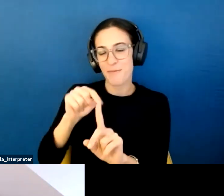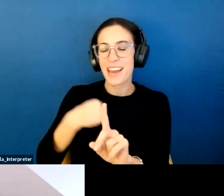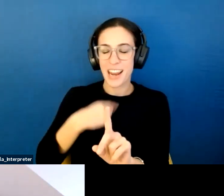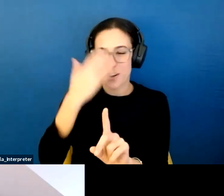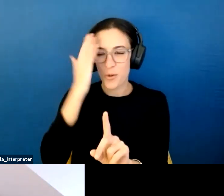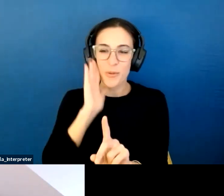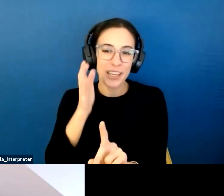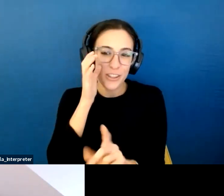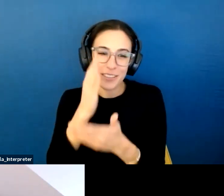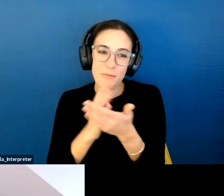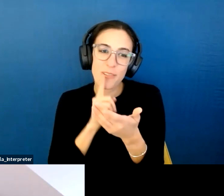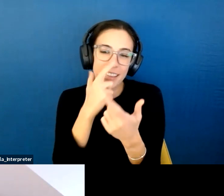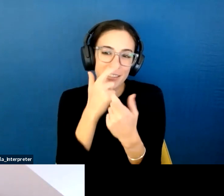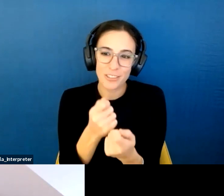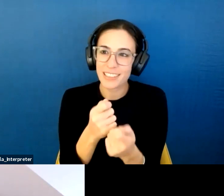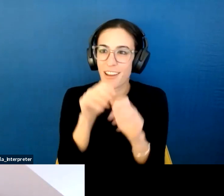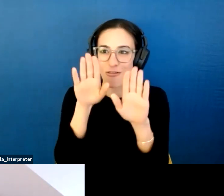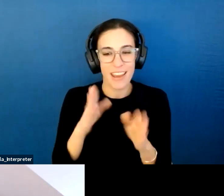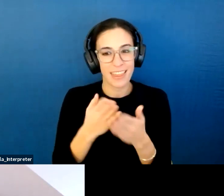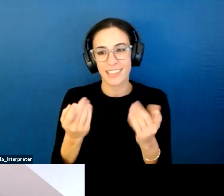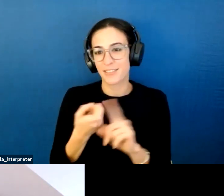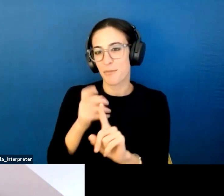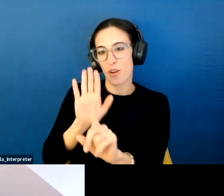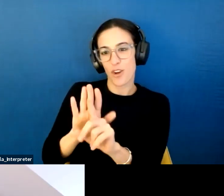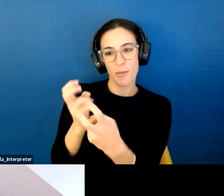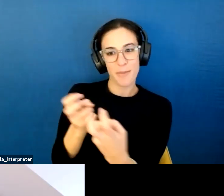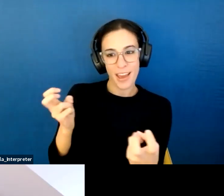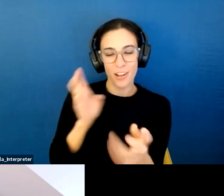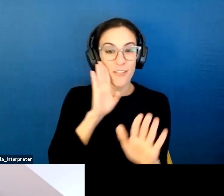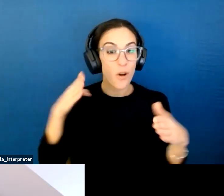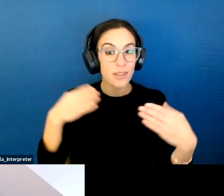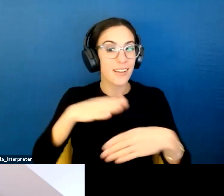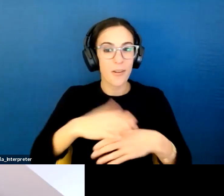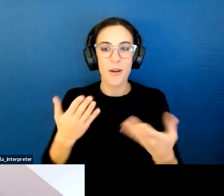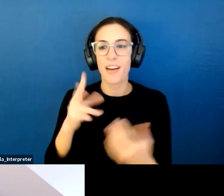and great things from her panel centered on Vermont.